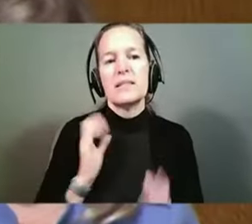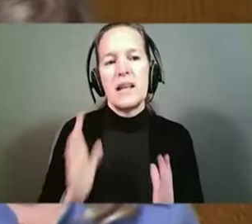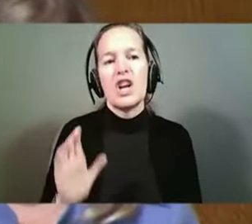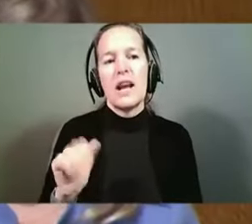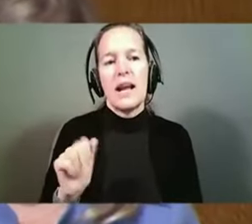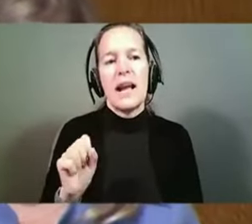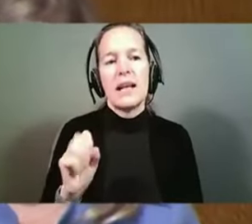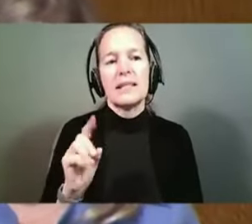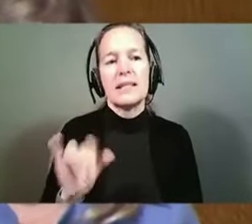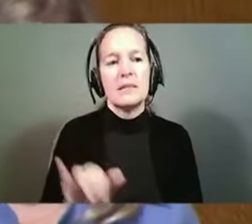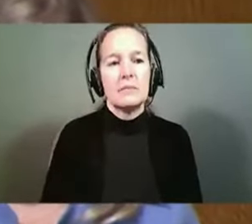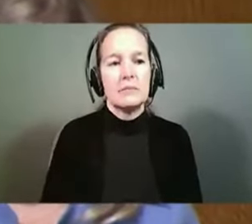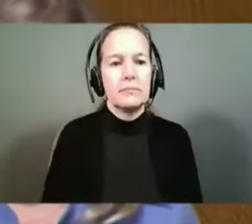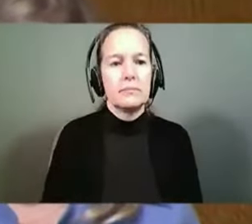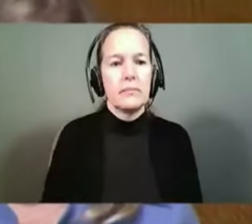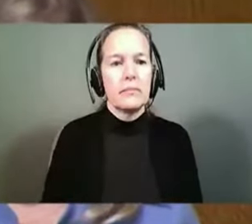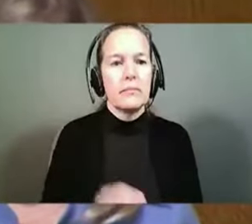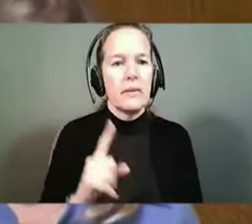Okay.